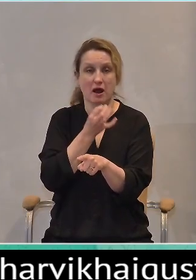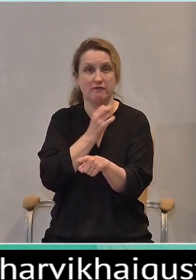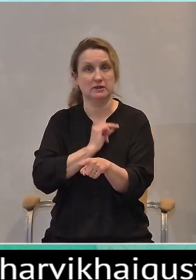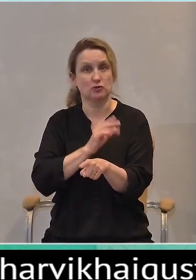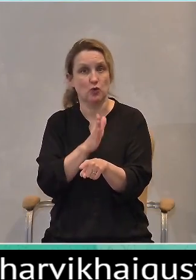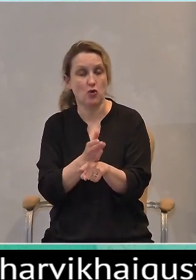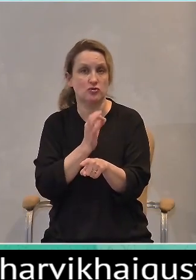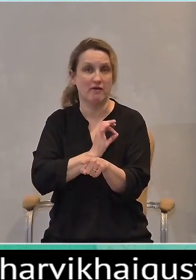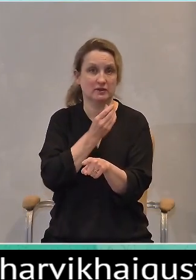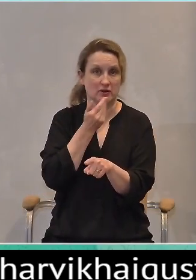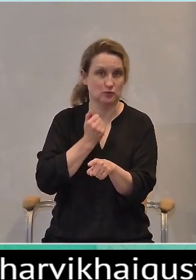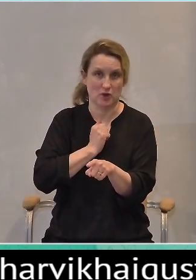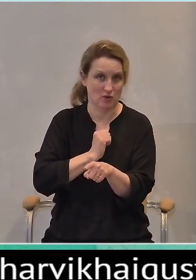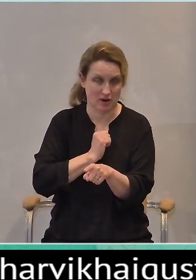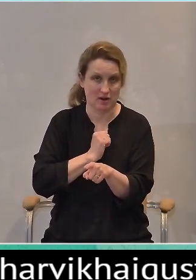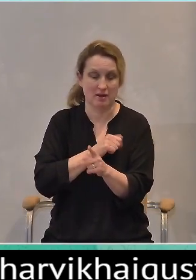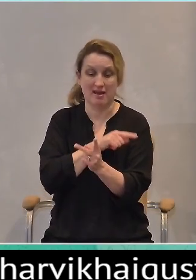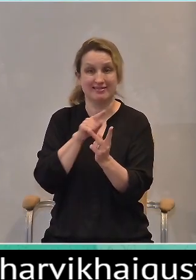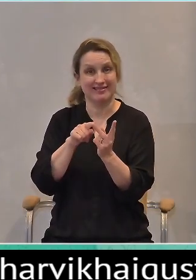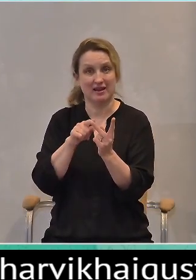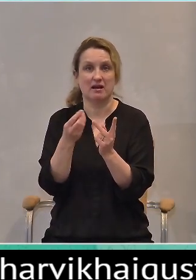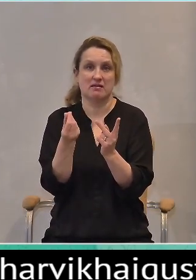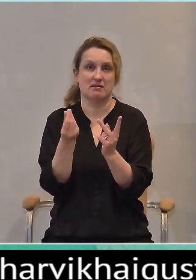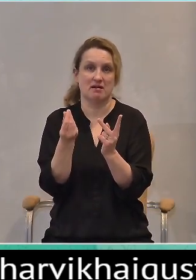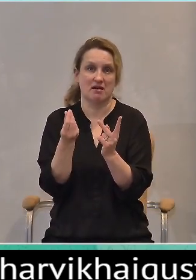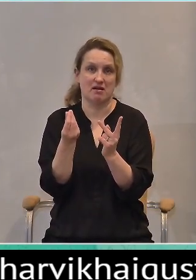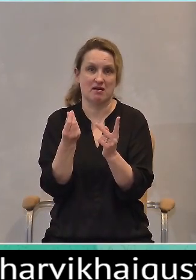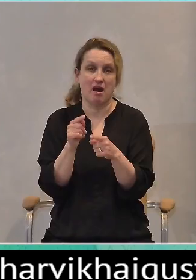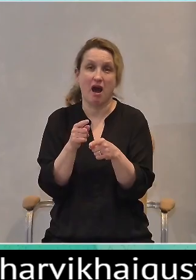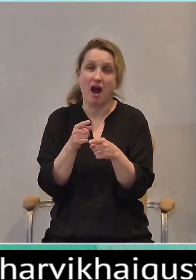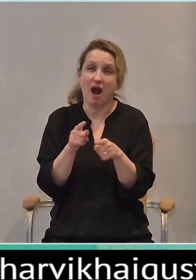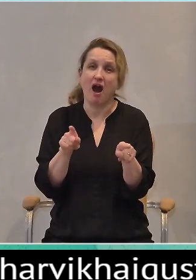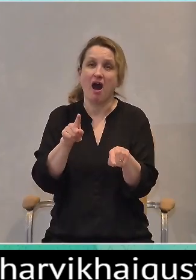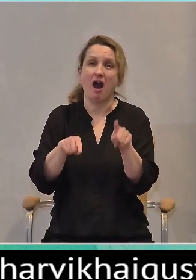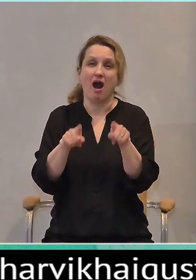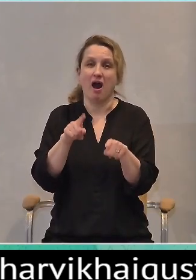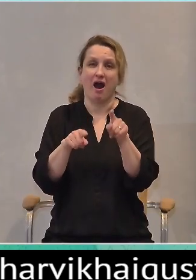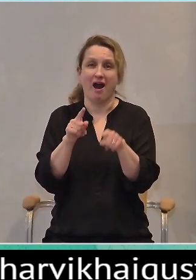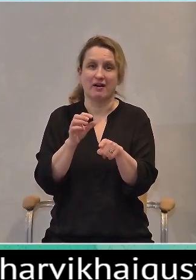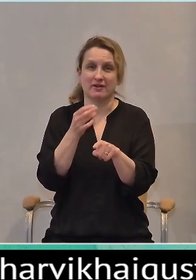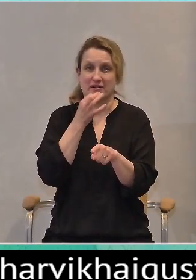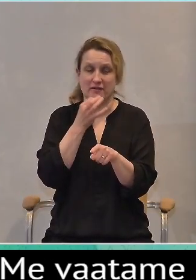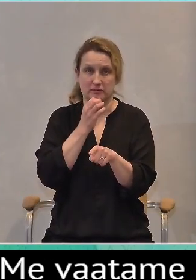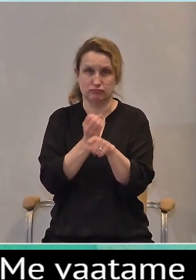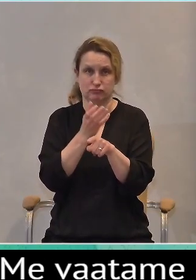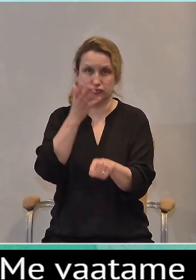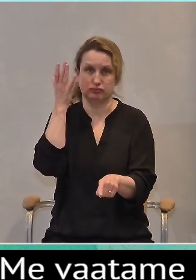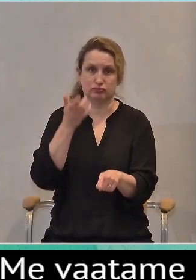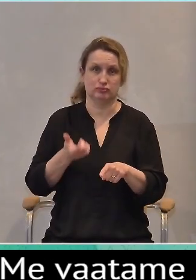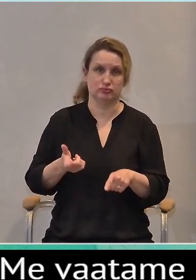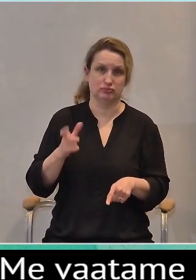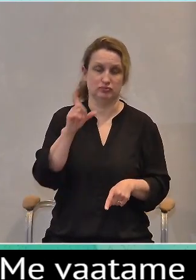rare? Is there an alternative? How debilitating is the disease? And